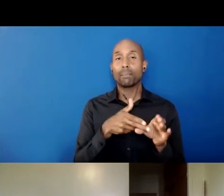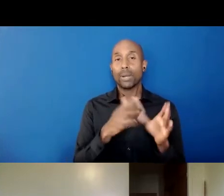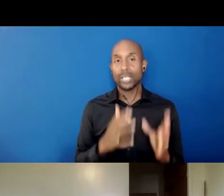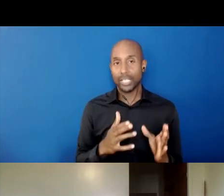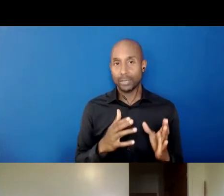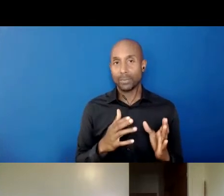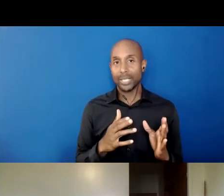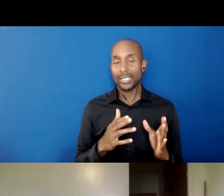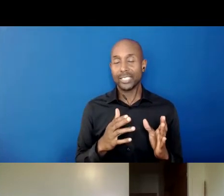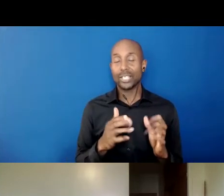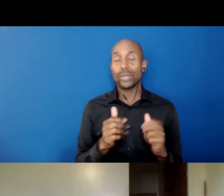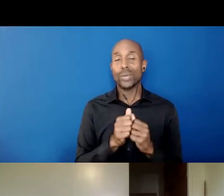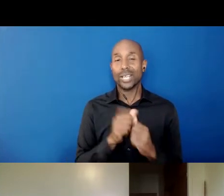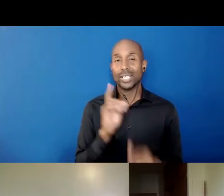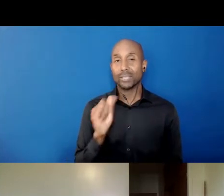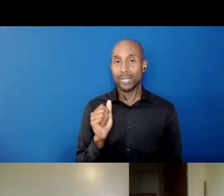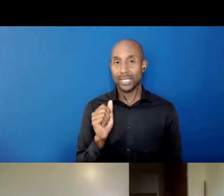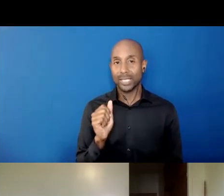started. And